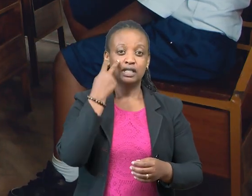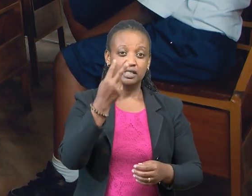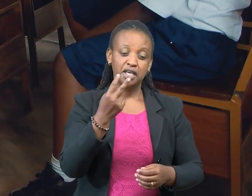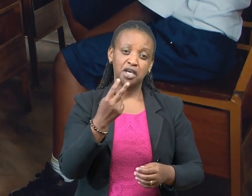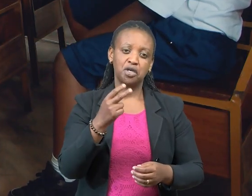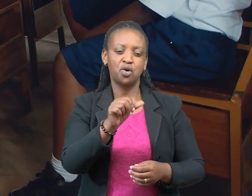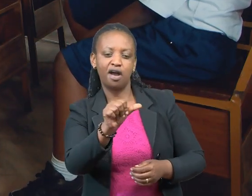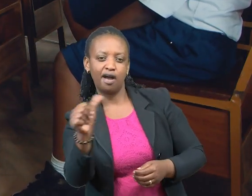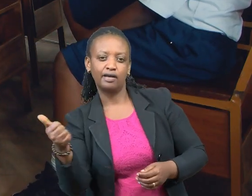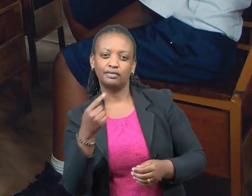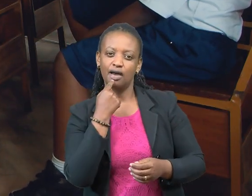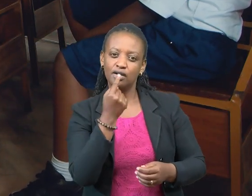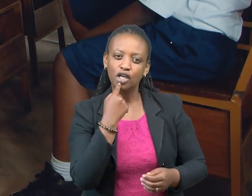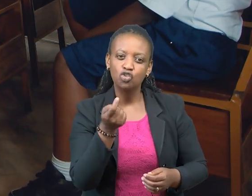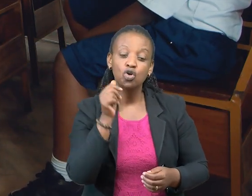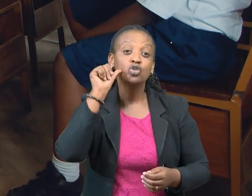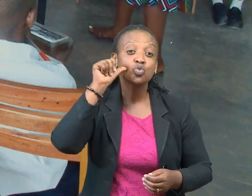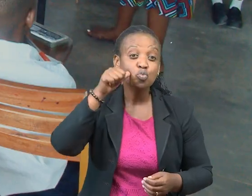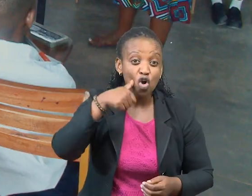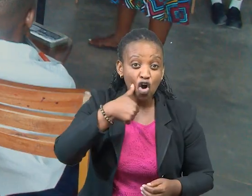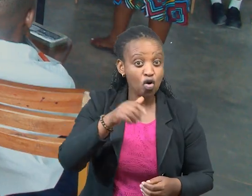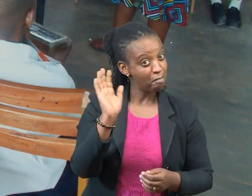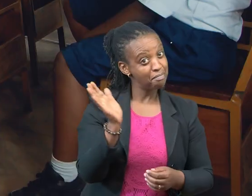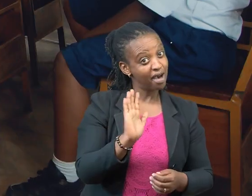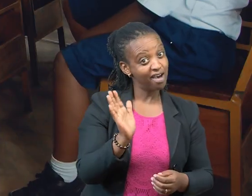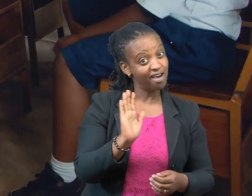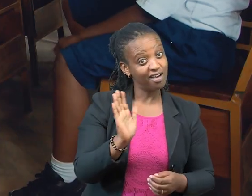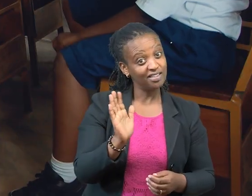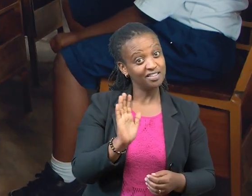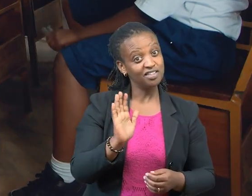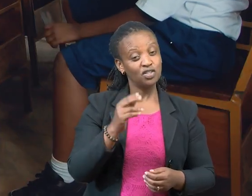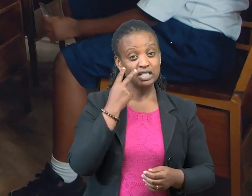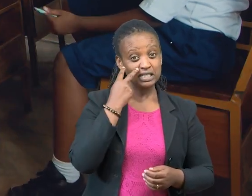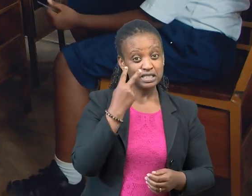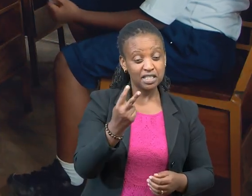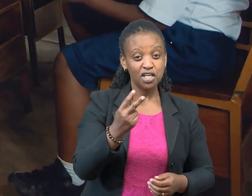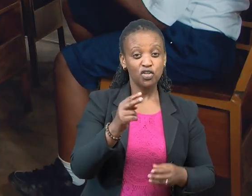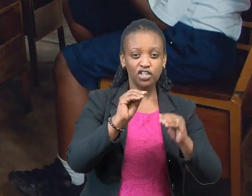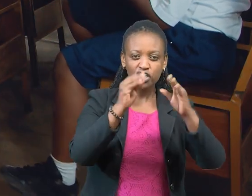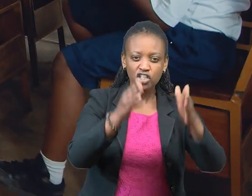in another lesson tomorrow. Bye. See you.